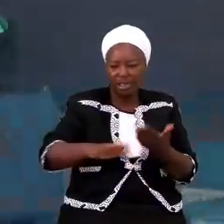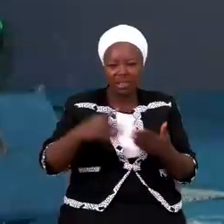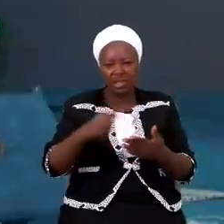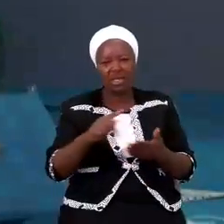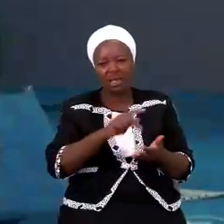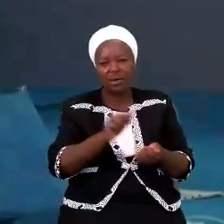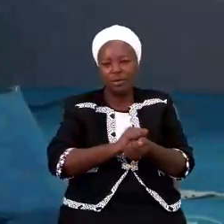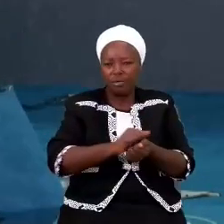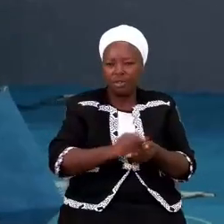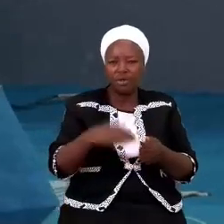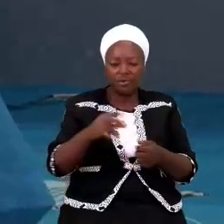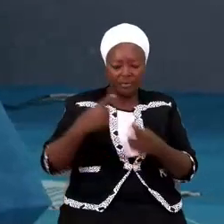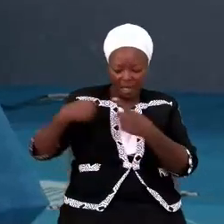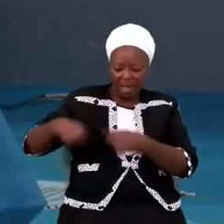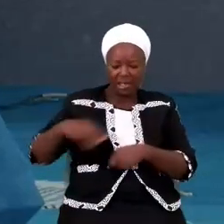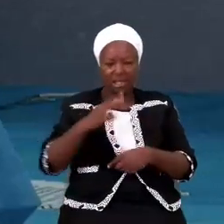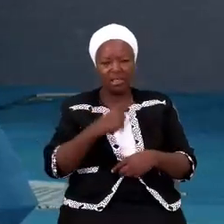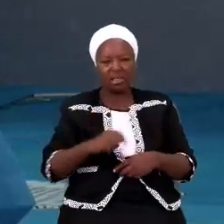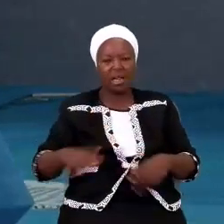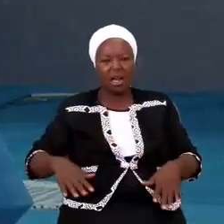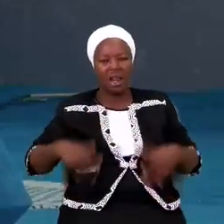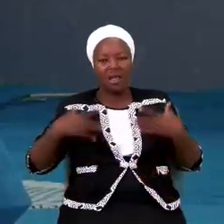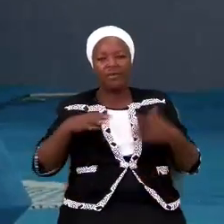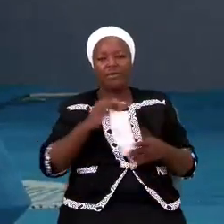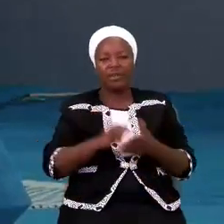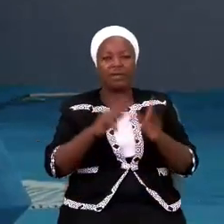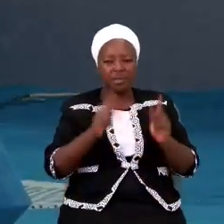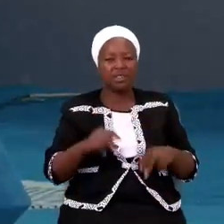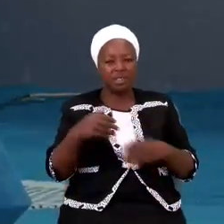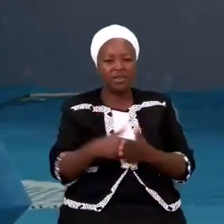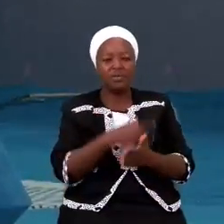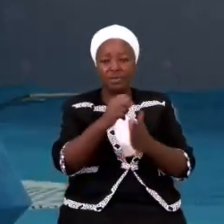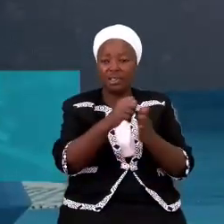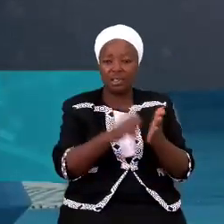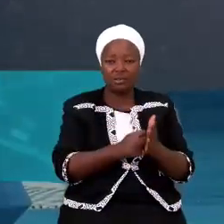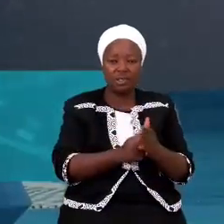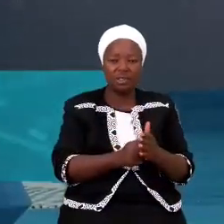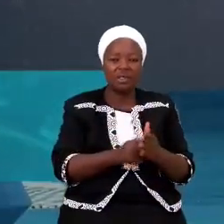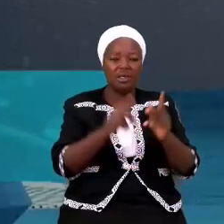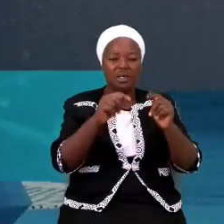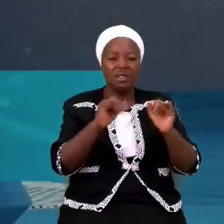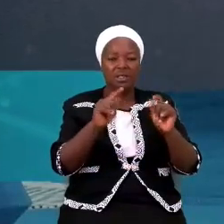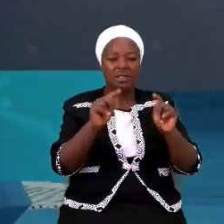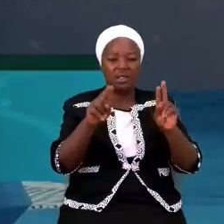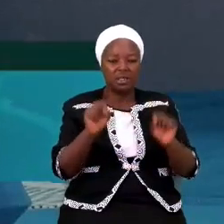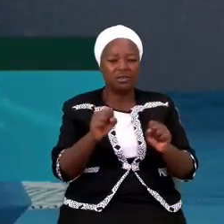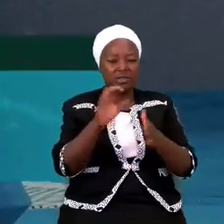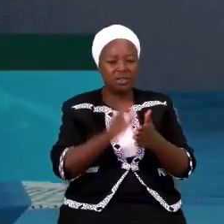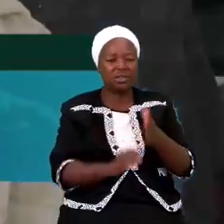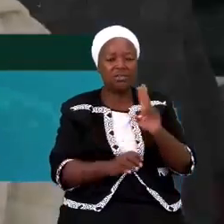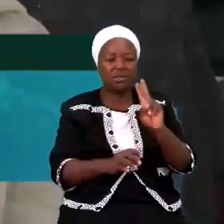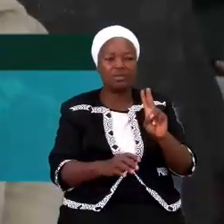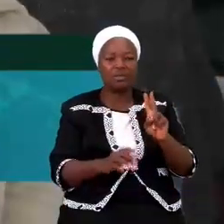Titus chapter 2, and I'm reading from verse 13. Titus chapter 2, and we're reading from verse